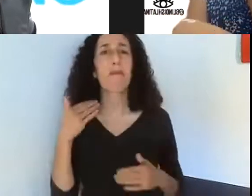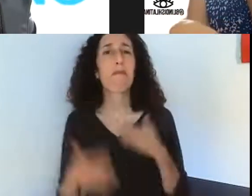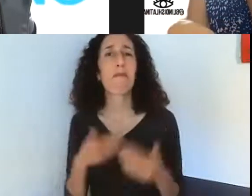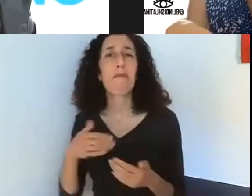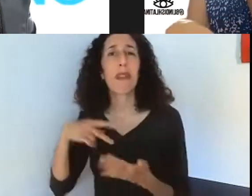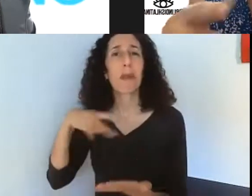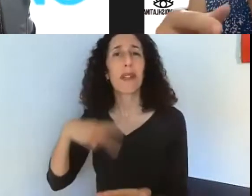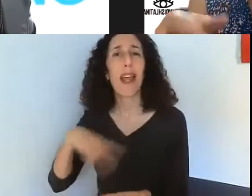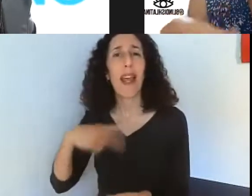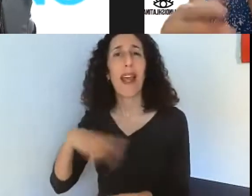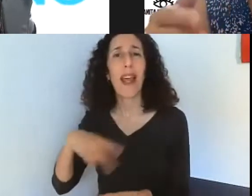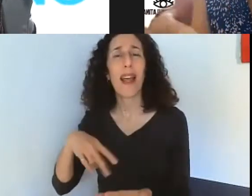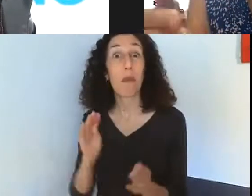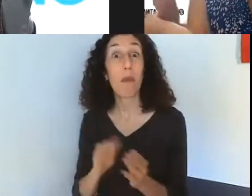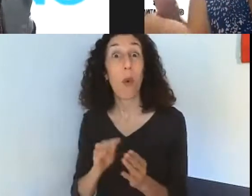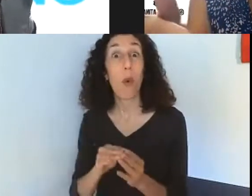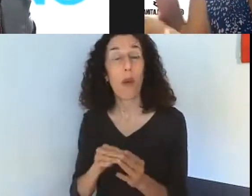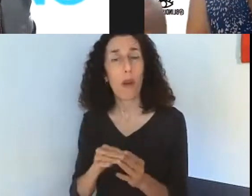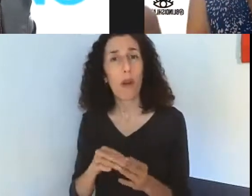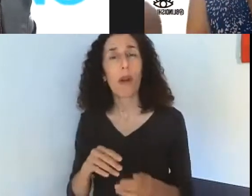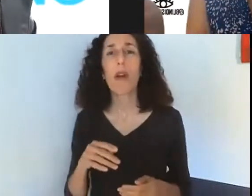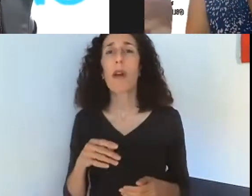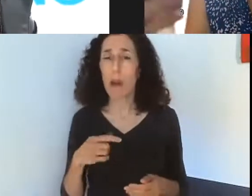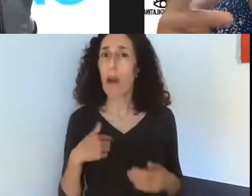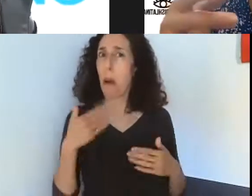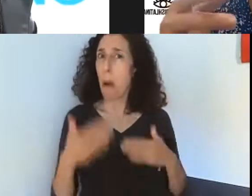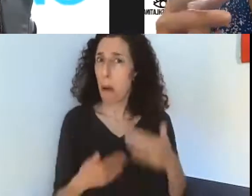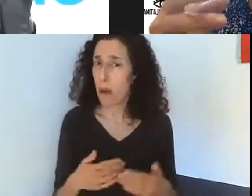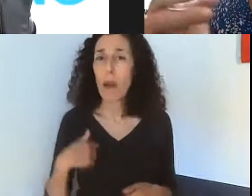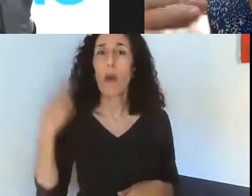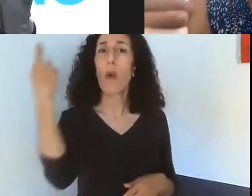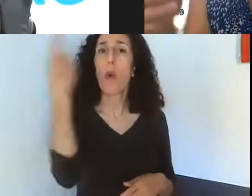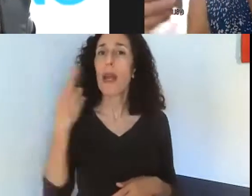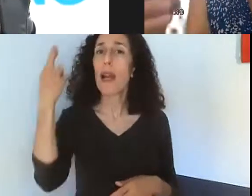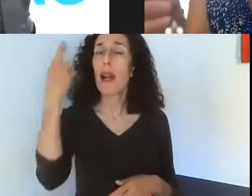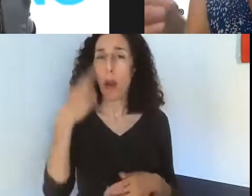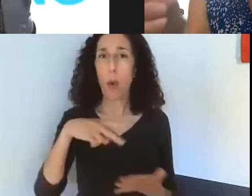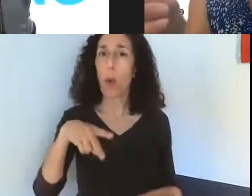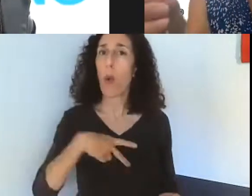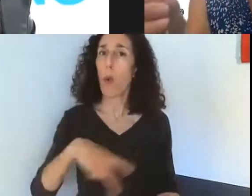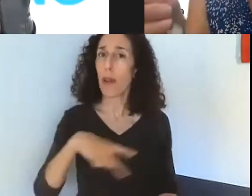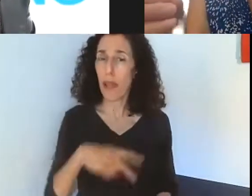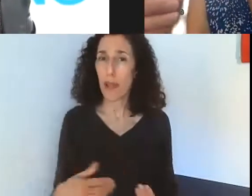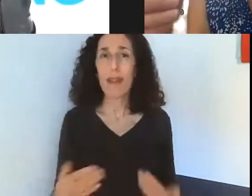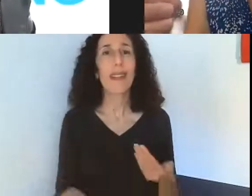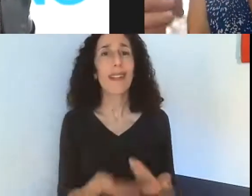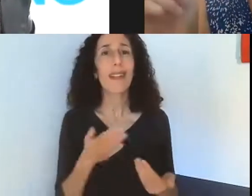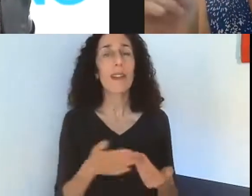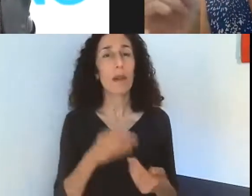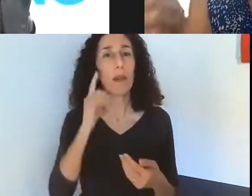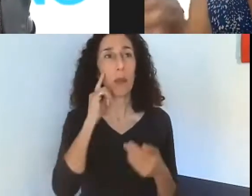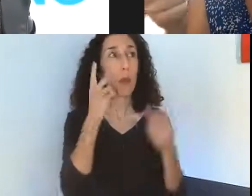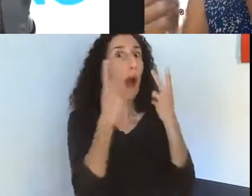myself is that dancing is a pretty accessible activity, especially when you're doing something like partner dancing, because